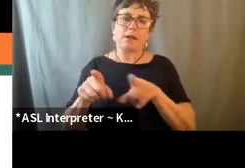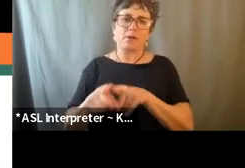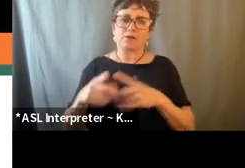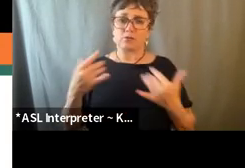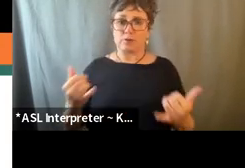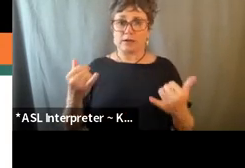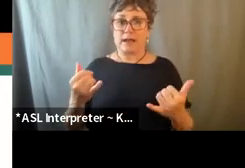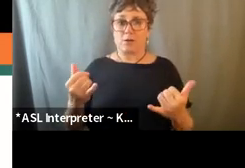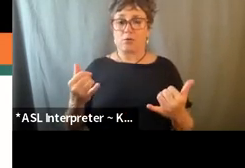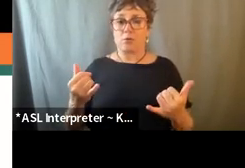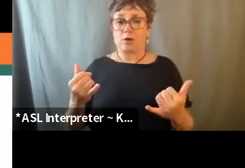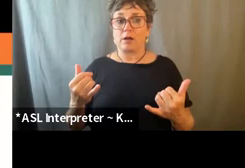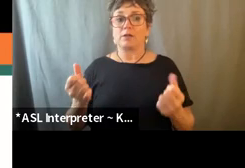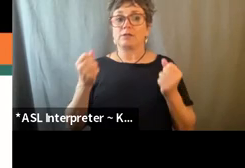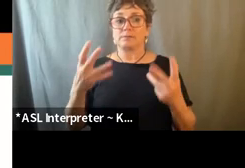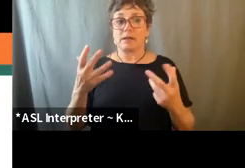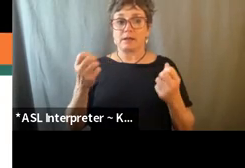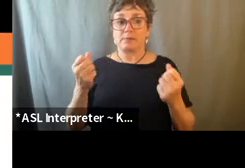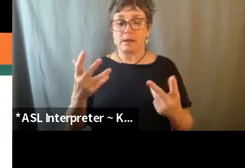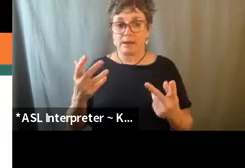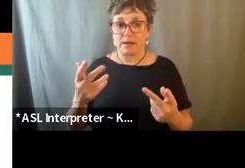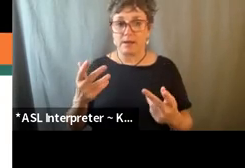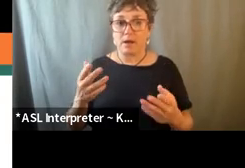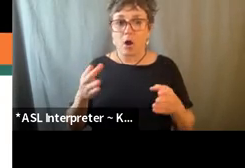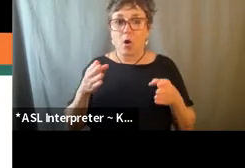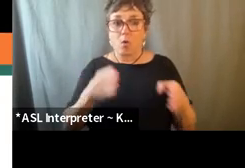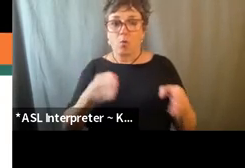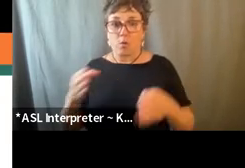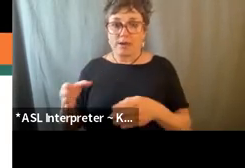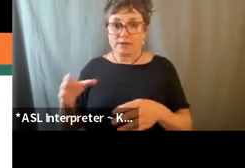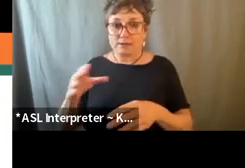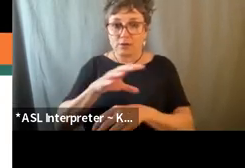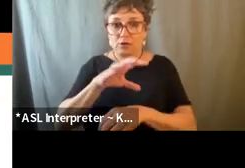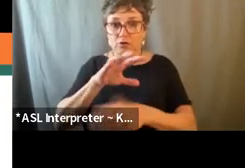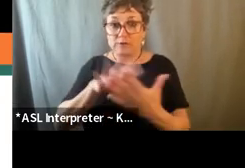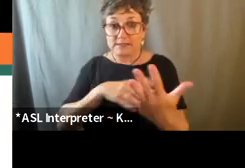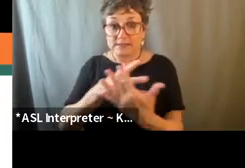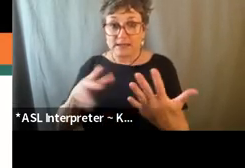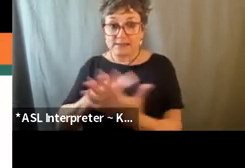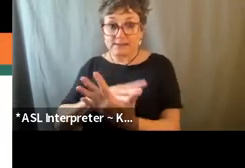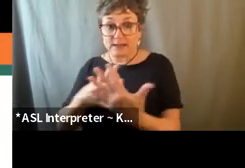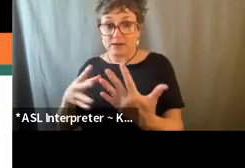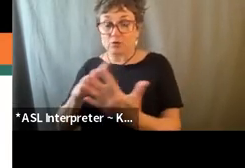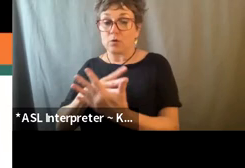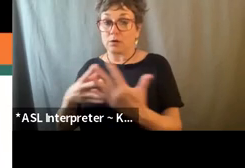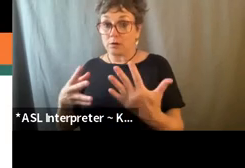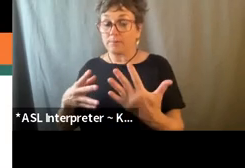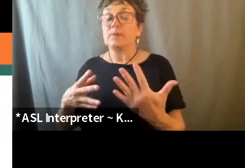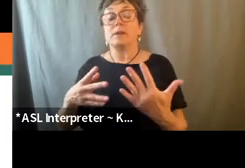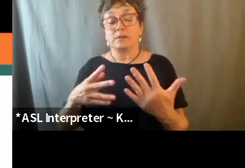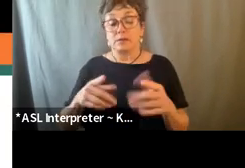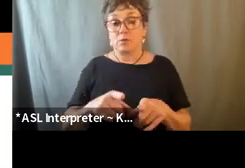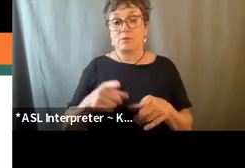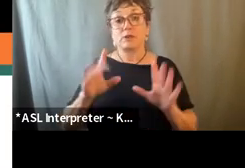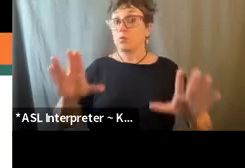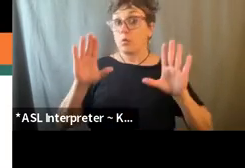there's a lot of ways to schedule posts, which is really great for us, as well as keeping up with your audience. But we also sometimes